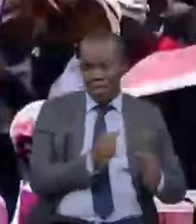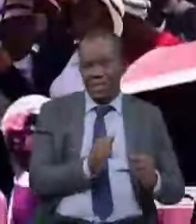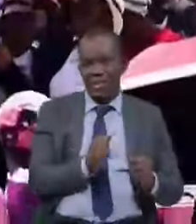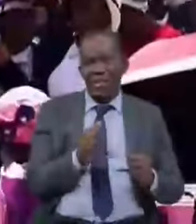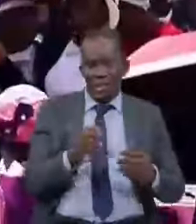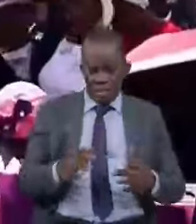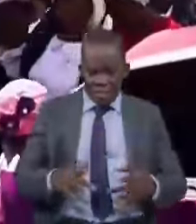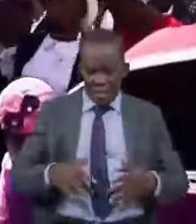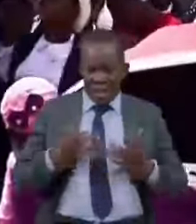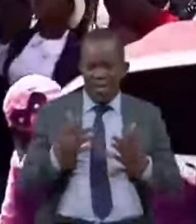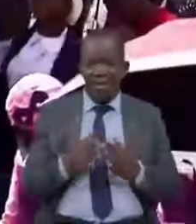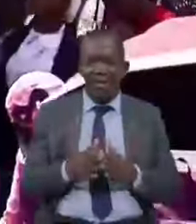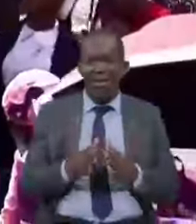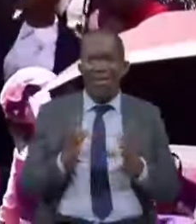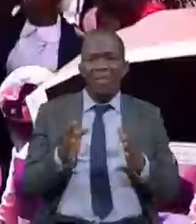confident,